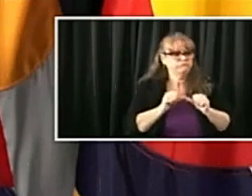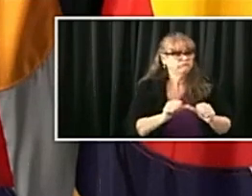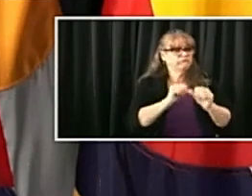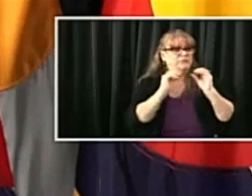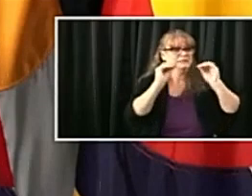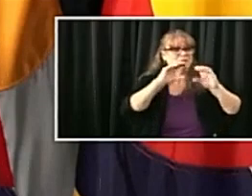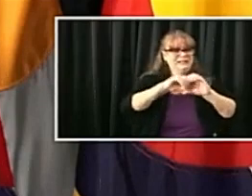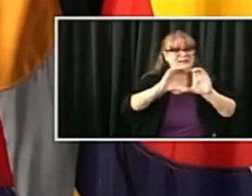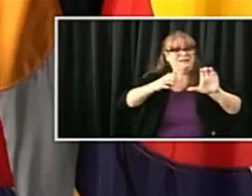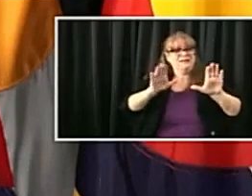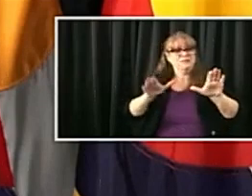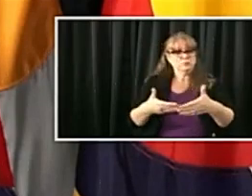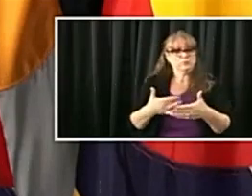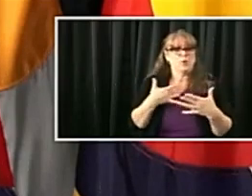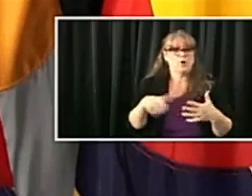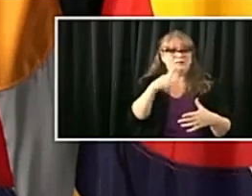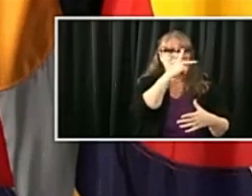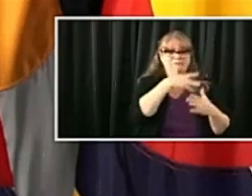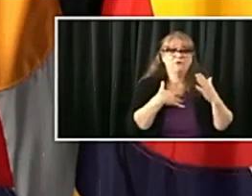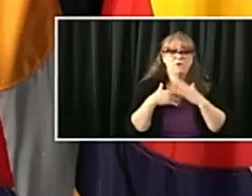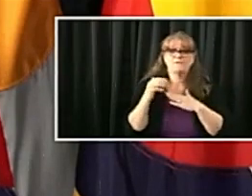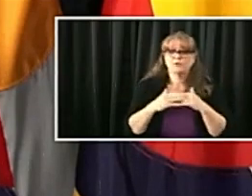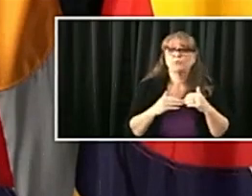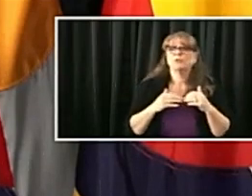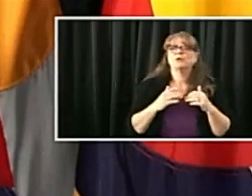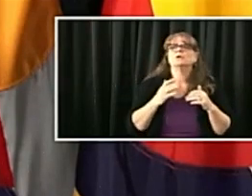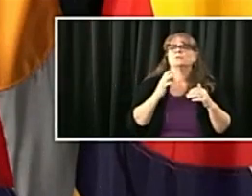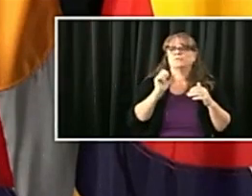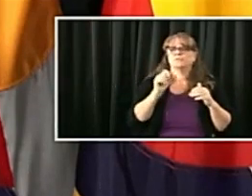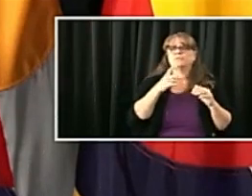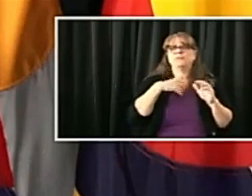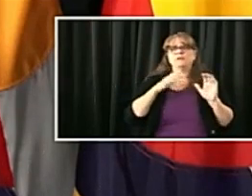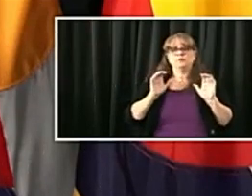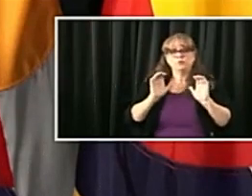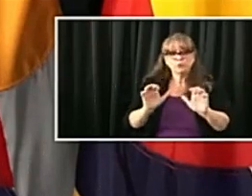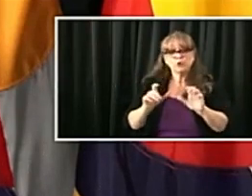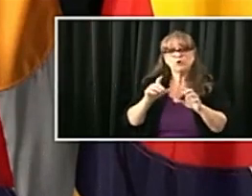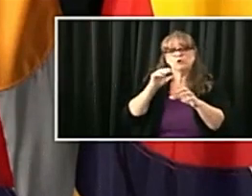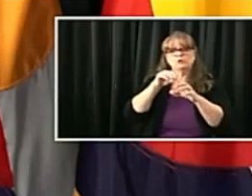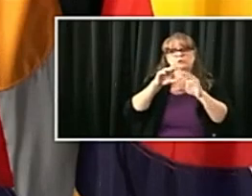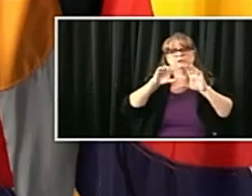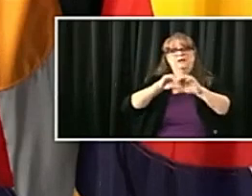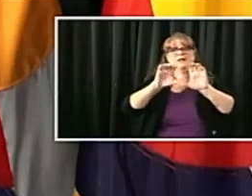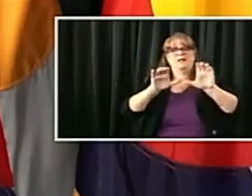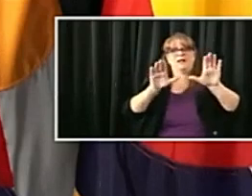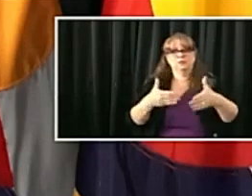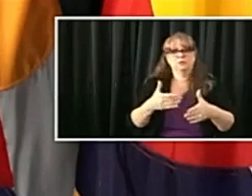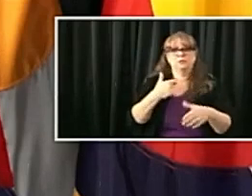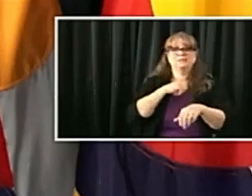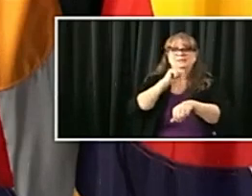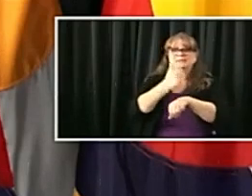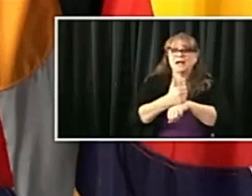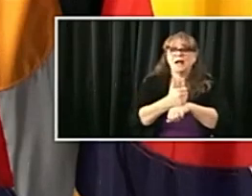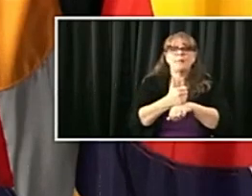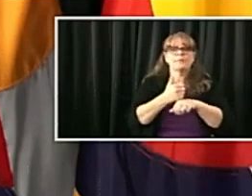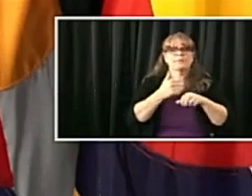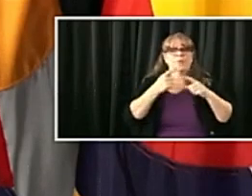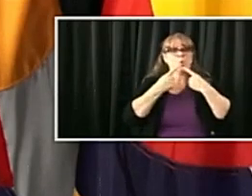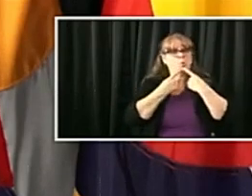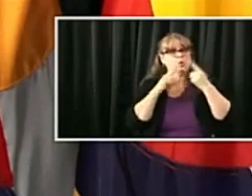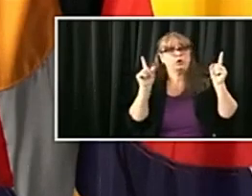getting them back to in-person class instruction, created one of the safest work environments that exists in our state with the multiple measures that are